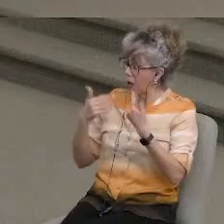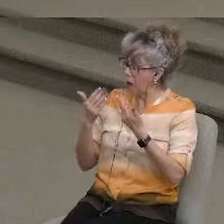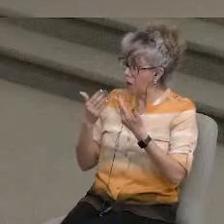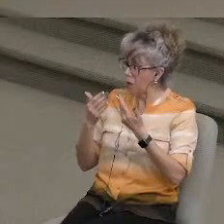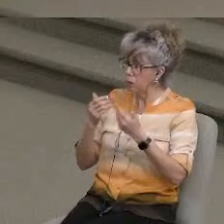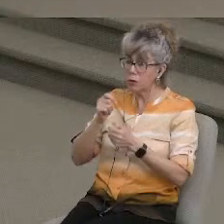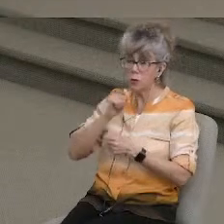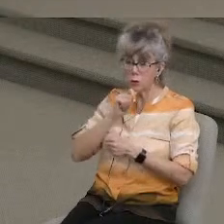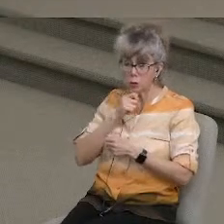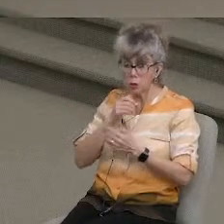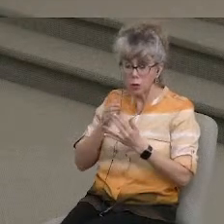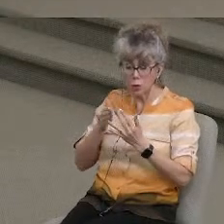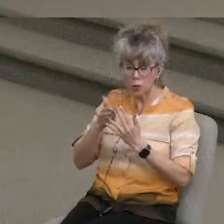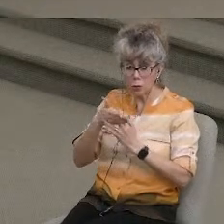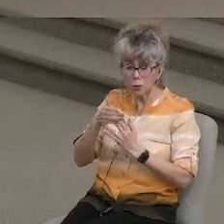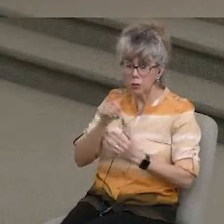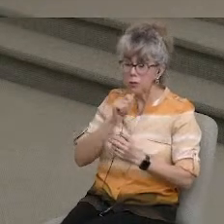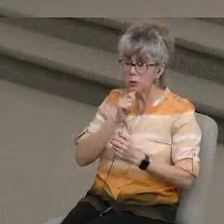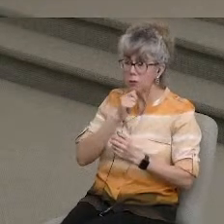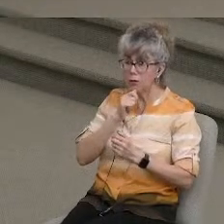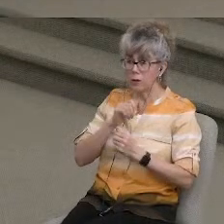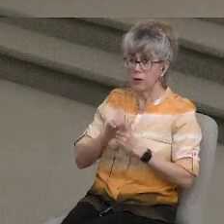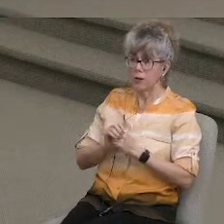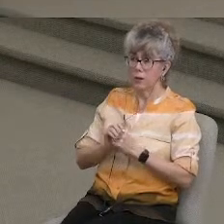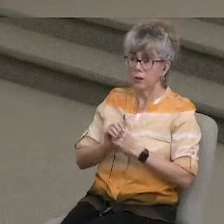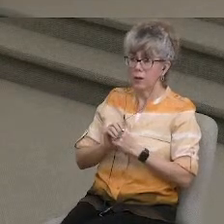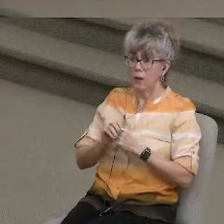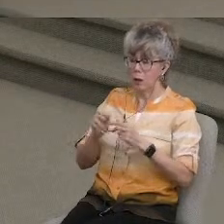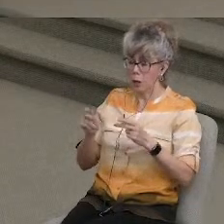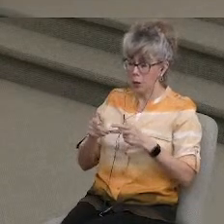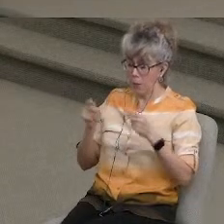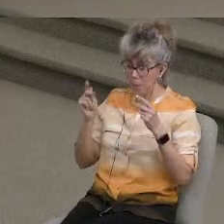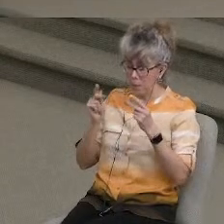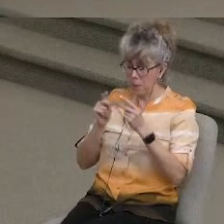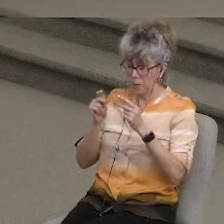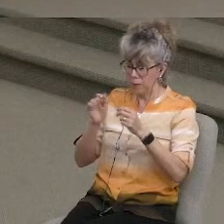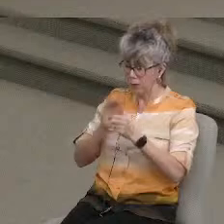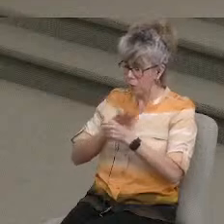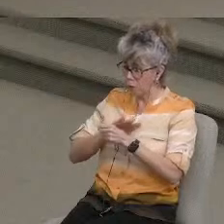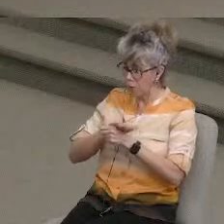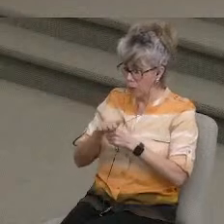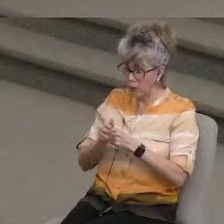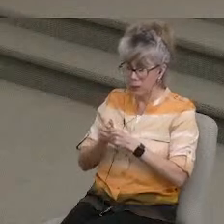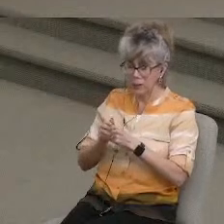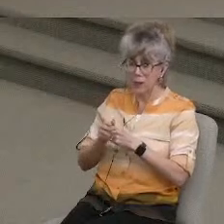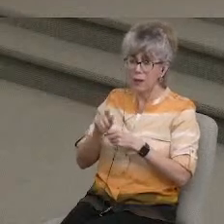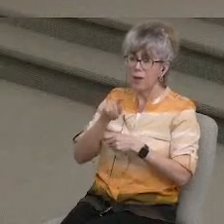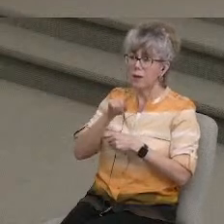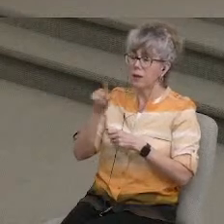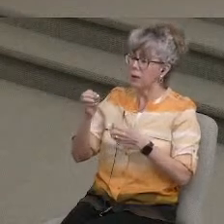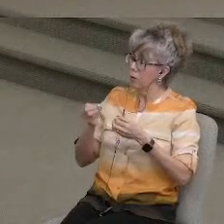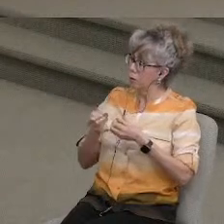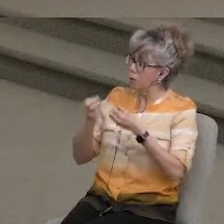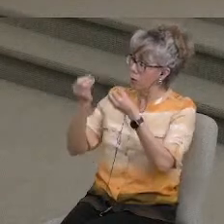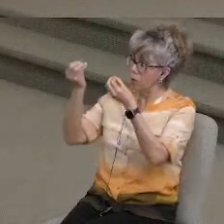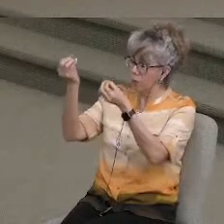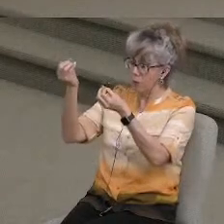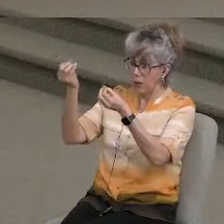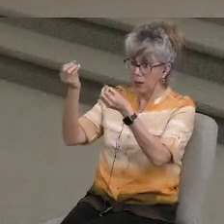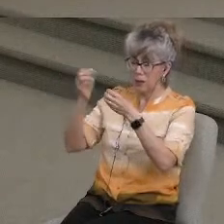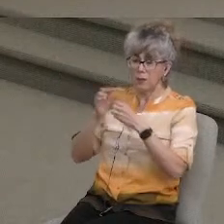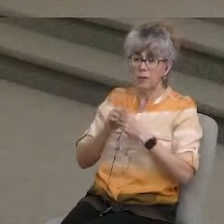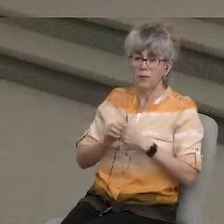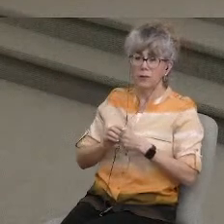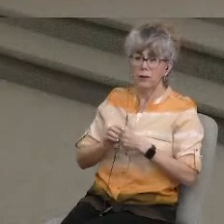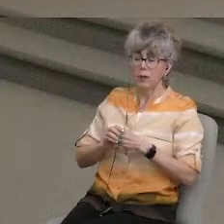suffer. And having been made perfect, complete, he became to all those who obey him the source of